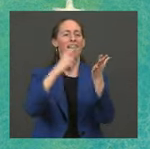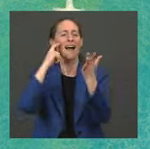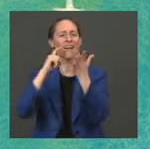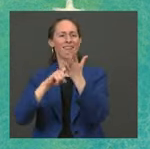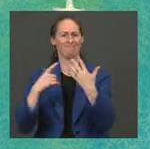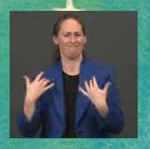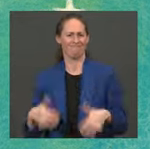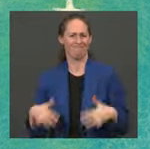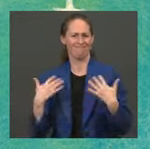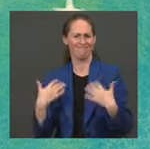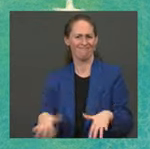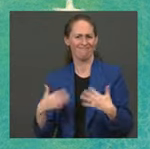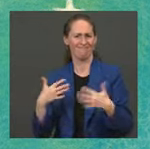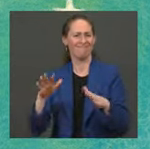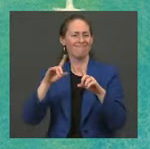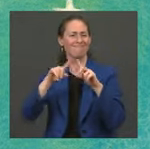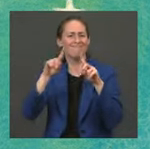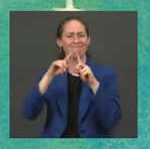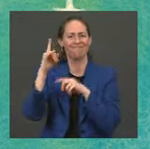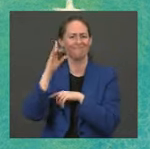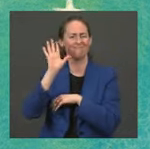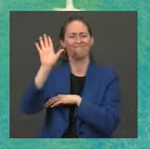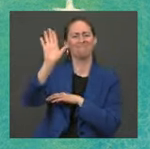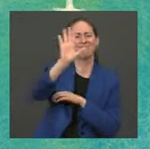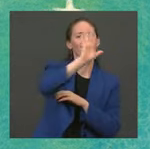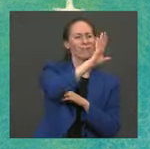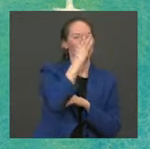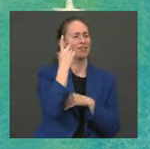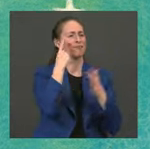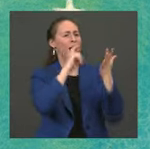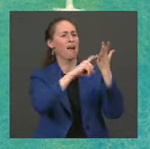the world. Whoever did that room, wasn't that fun to do?